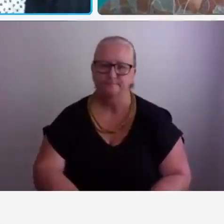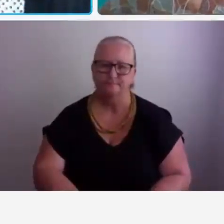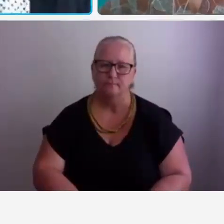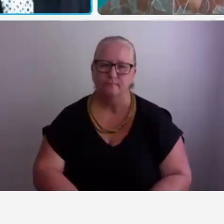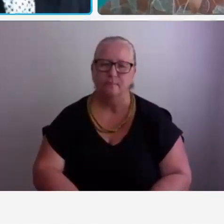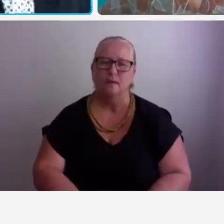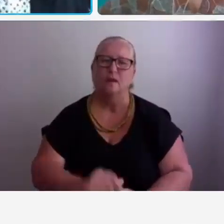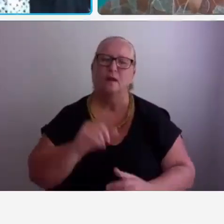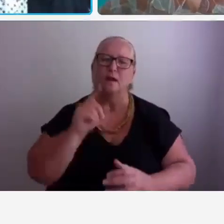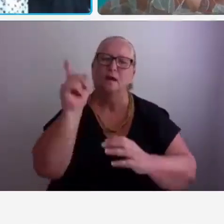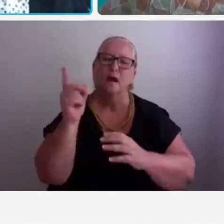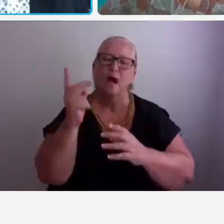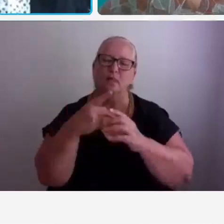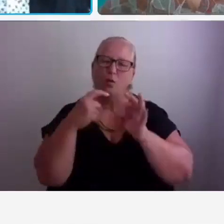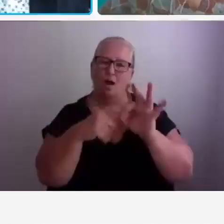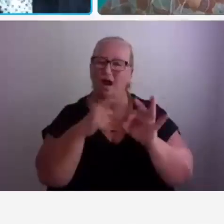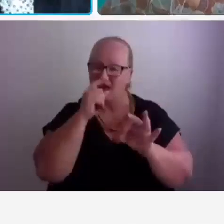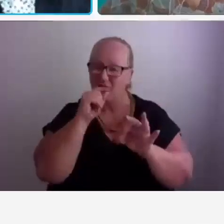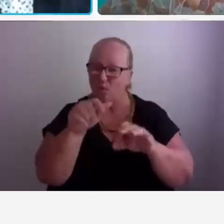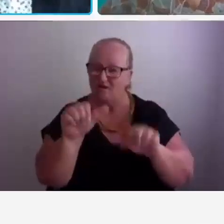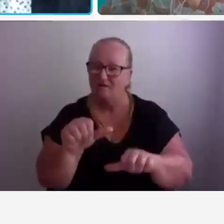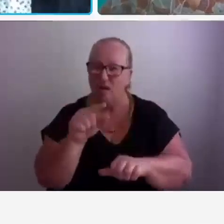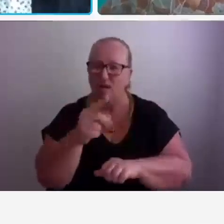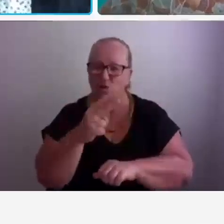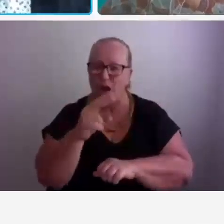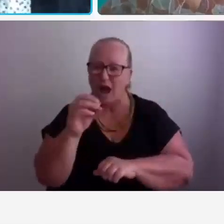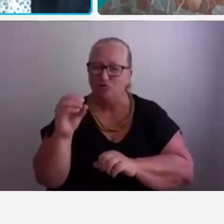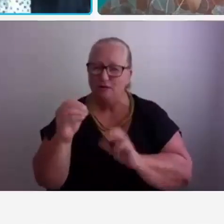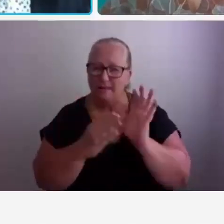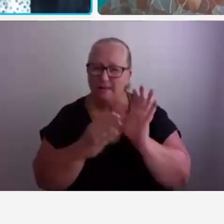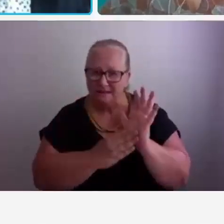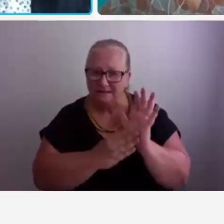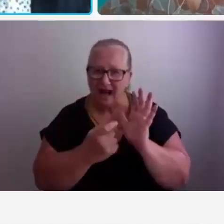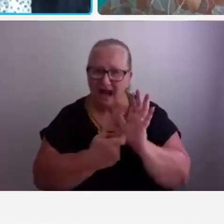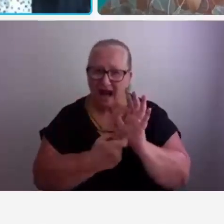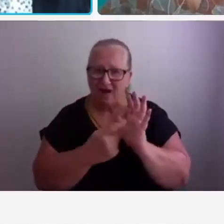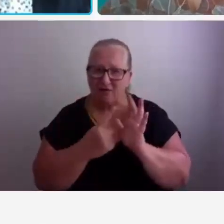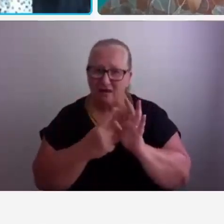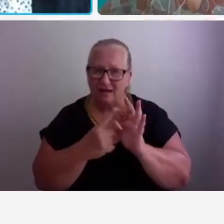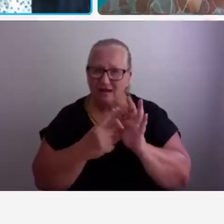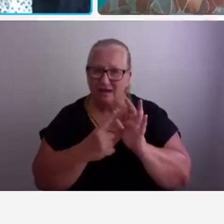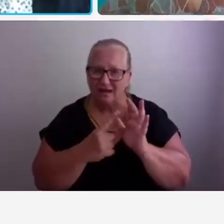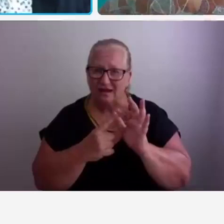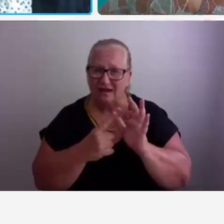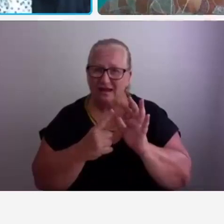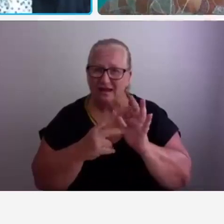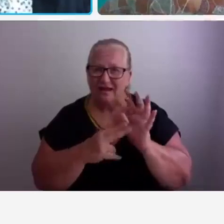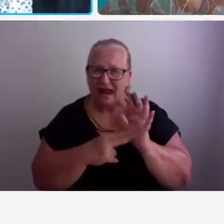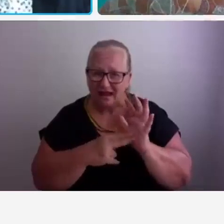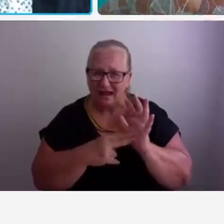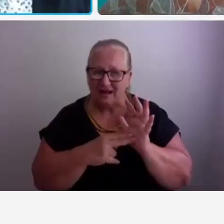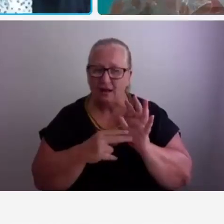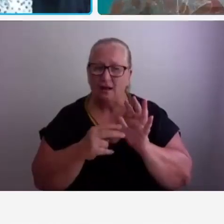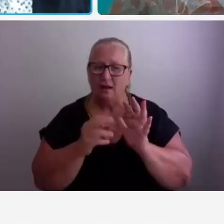Matt asked, can you just confirm that the 200 minutes is RN, EN and personal care workers and